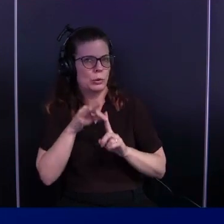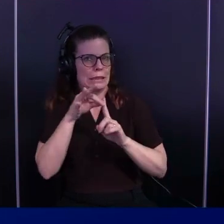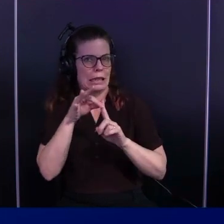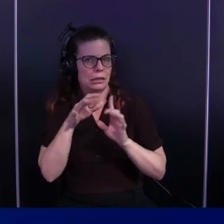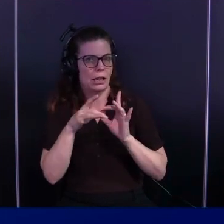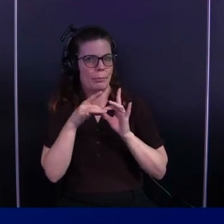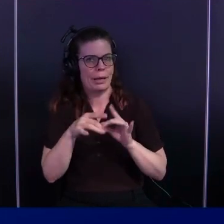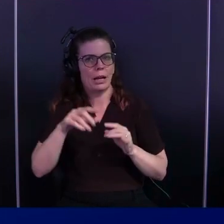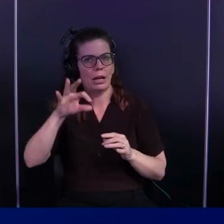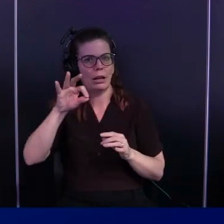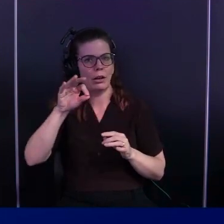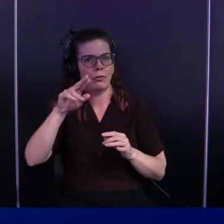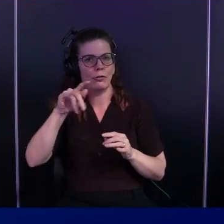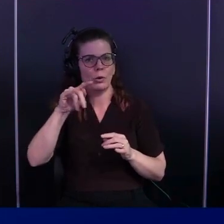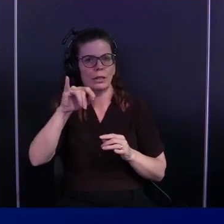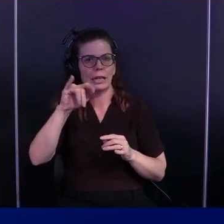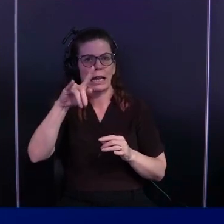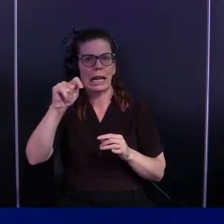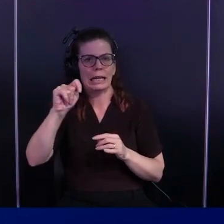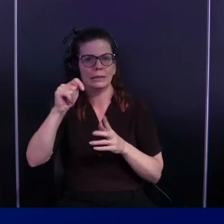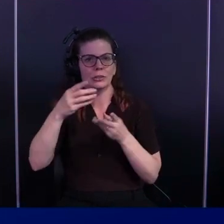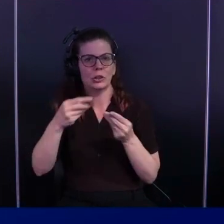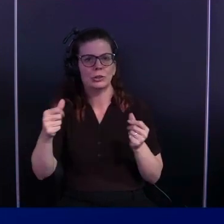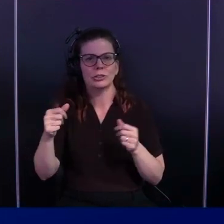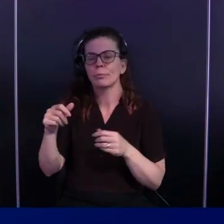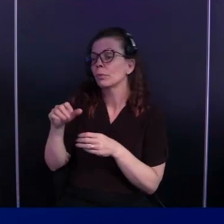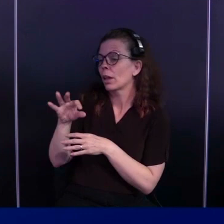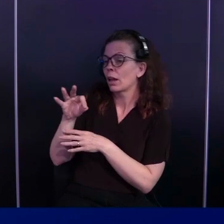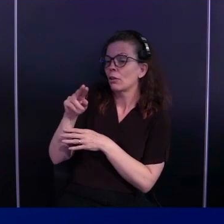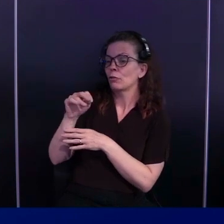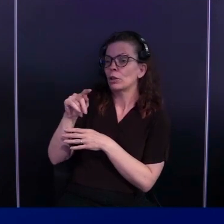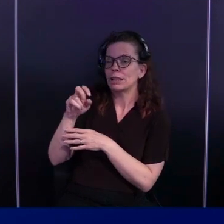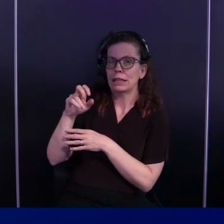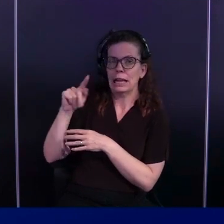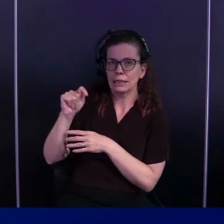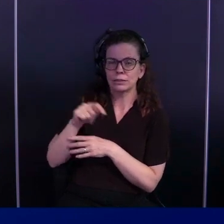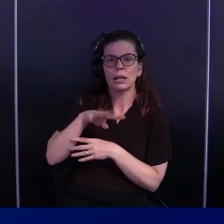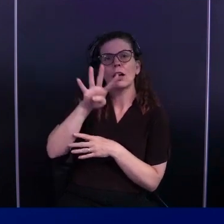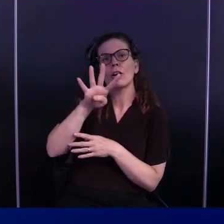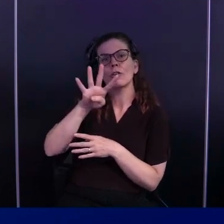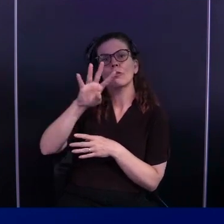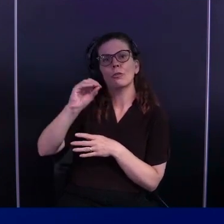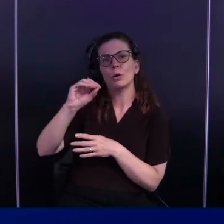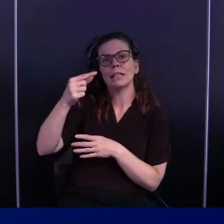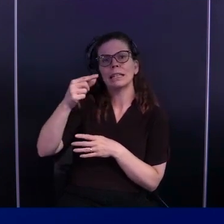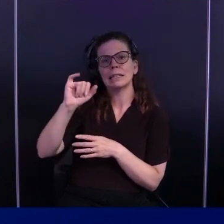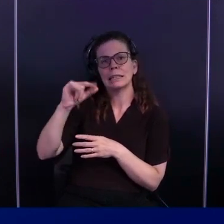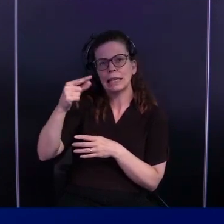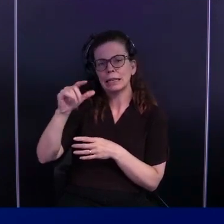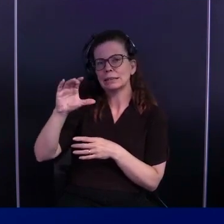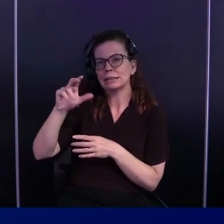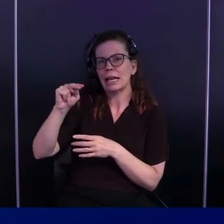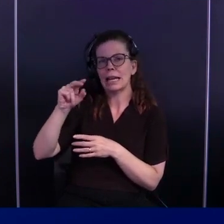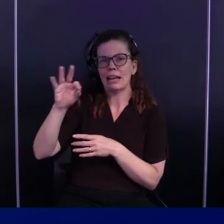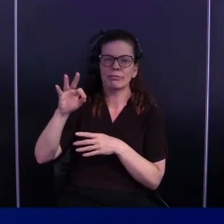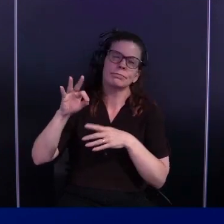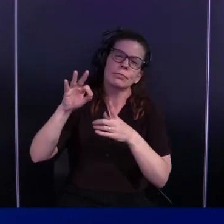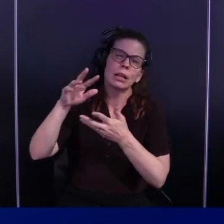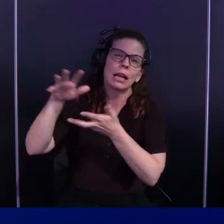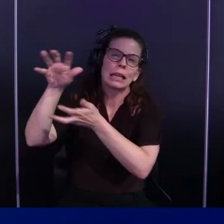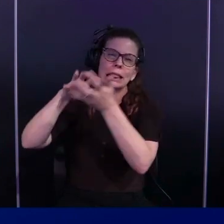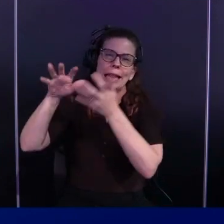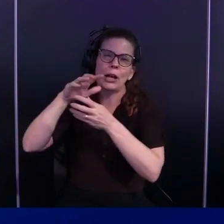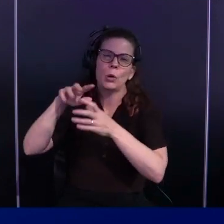about Fortinet's solution. So Fortinet's FortiGate CNF, Cloud Native Firewall, is unique as